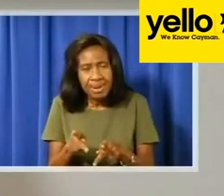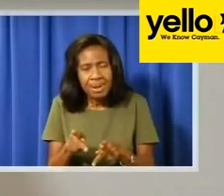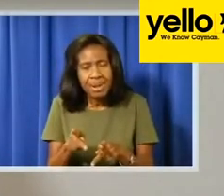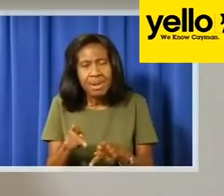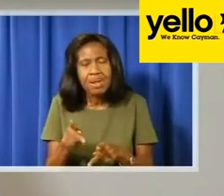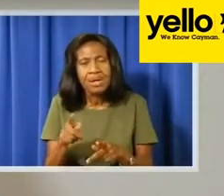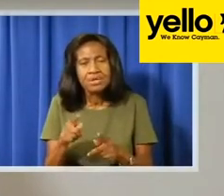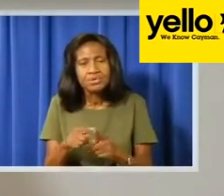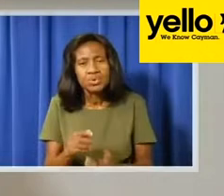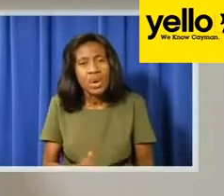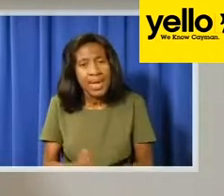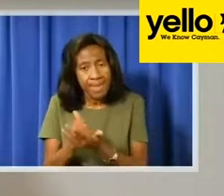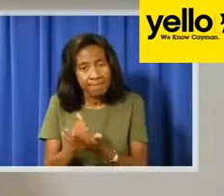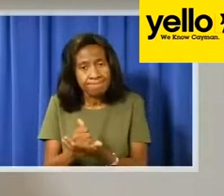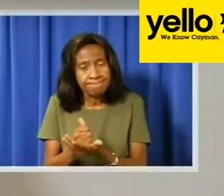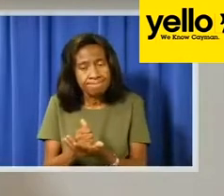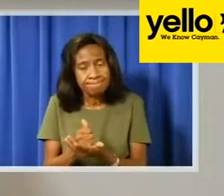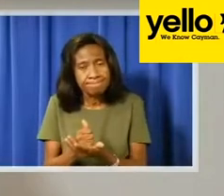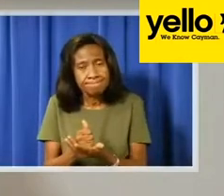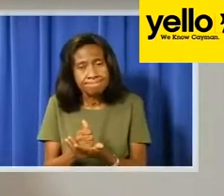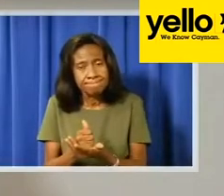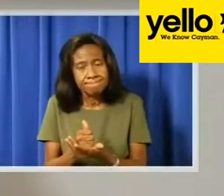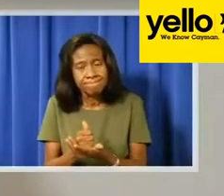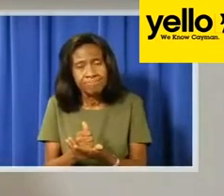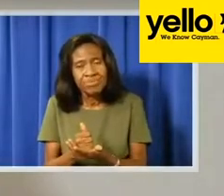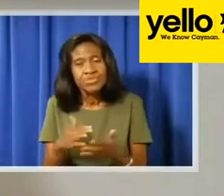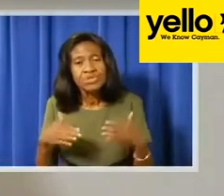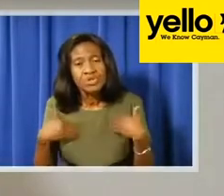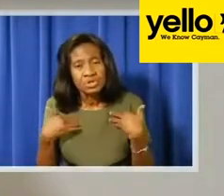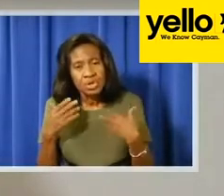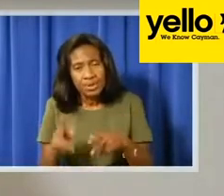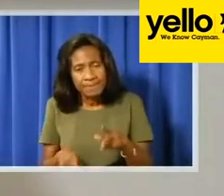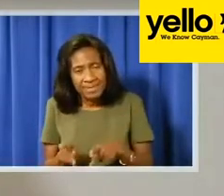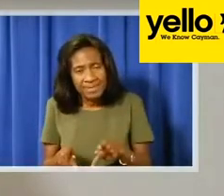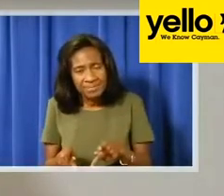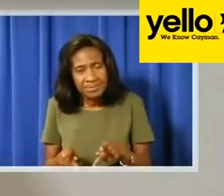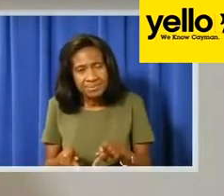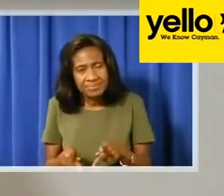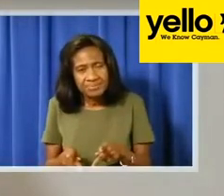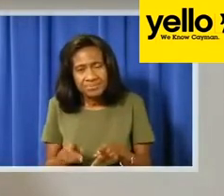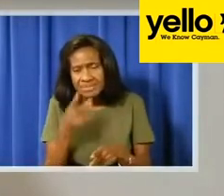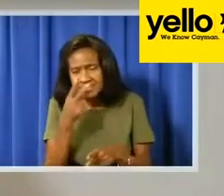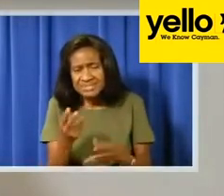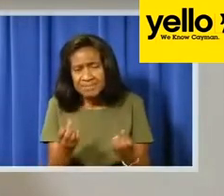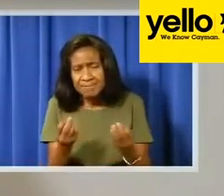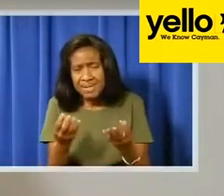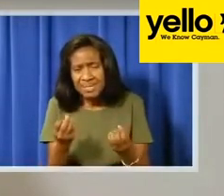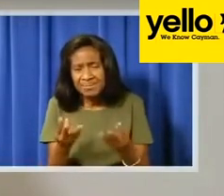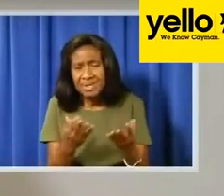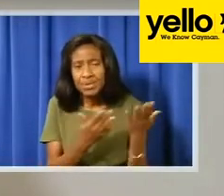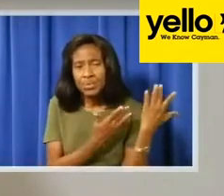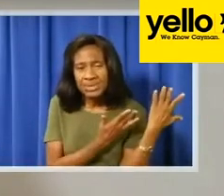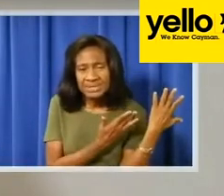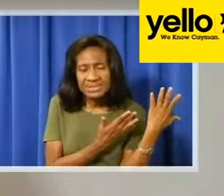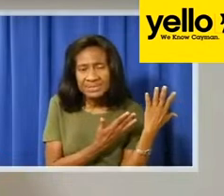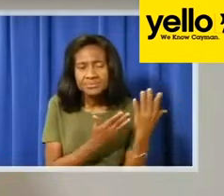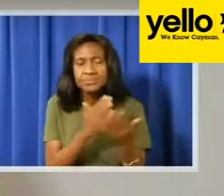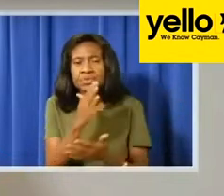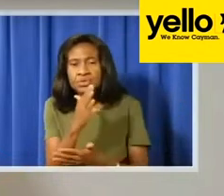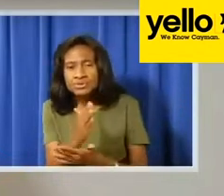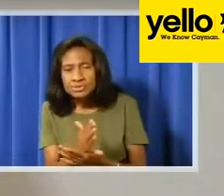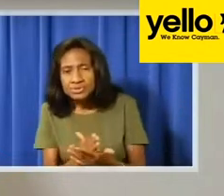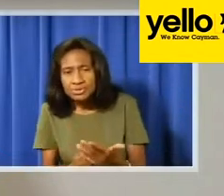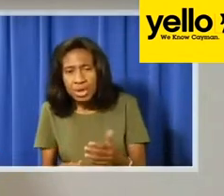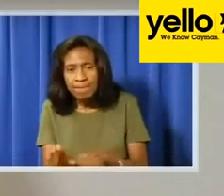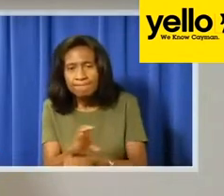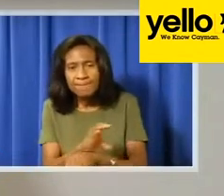because that's where we're seeing the greatest hesitancy. And also, there are a lot of our Caymanian older persons